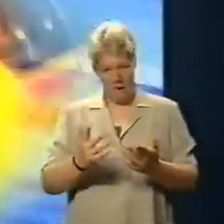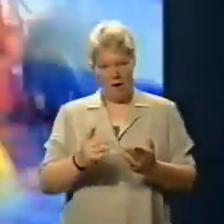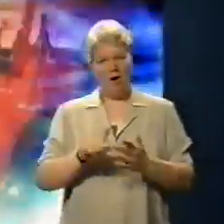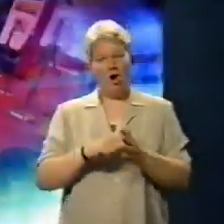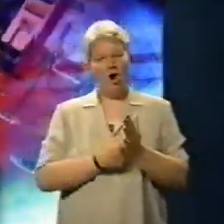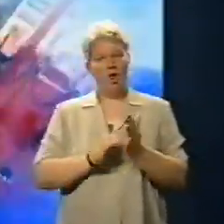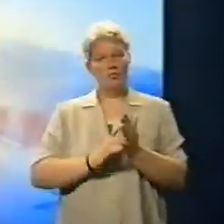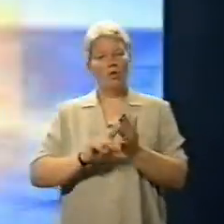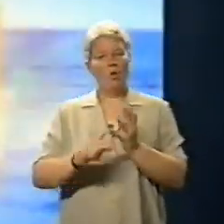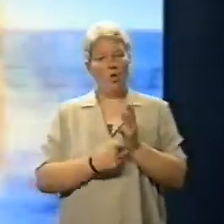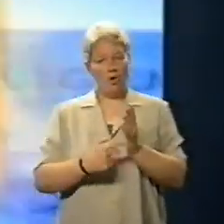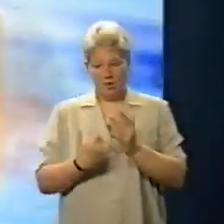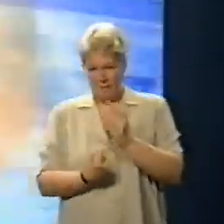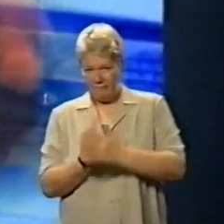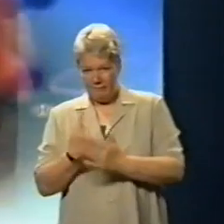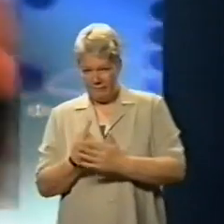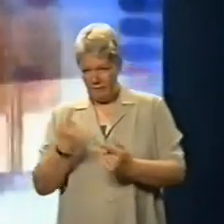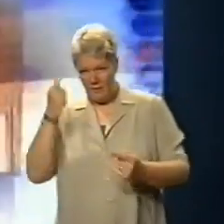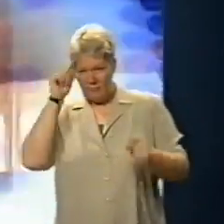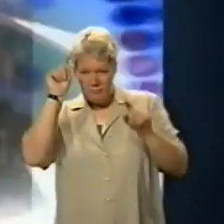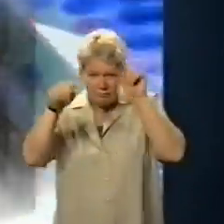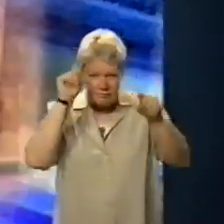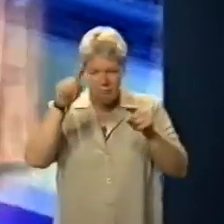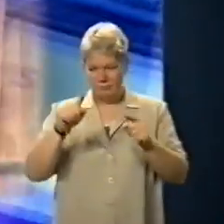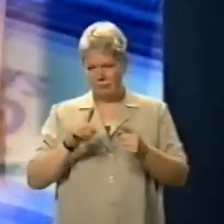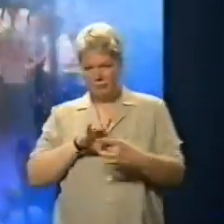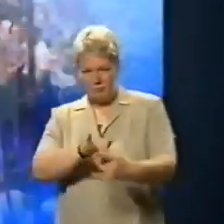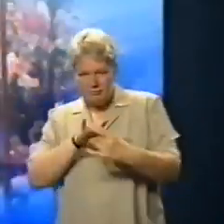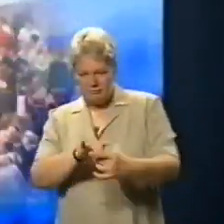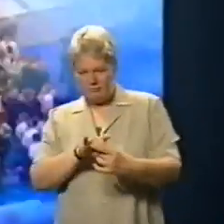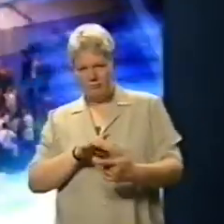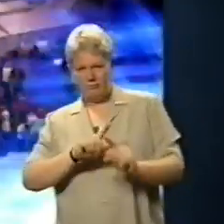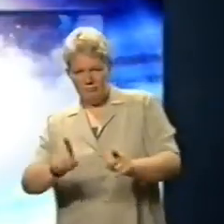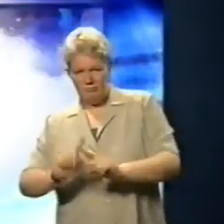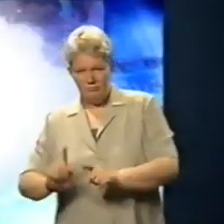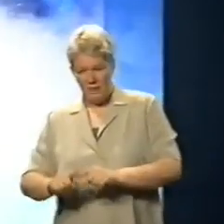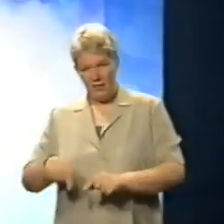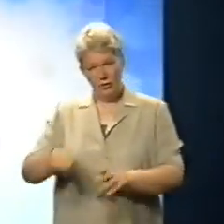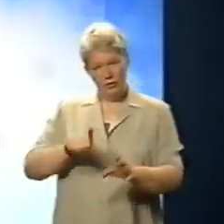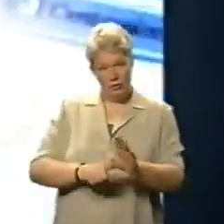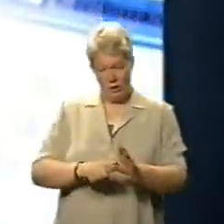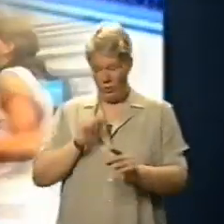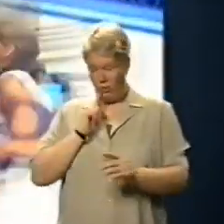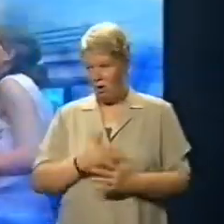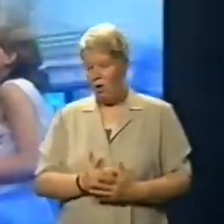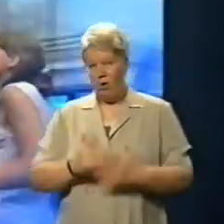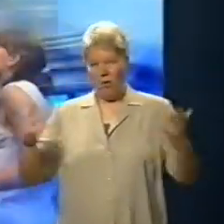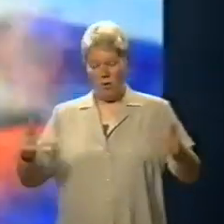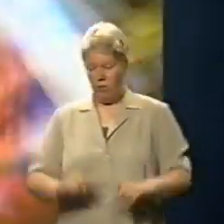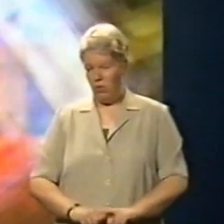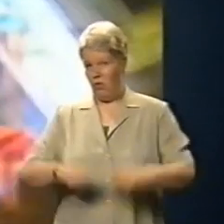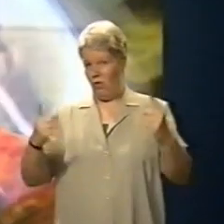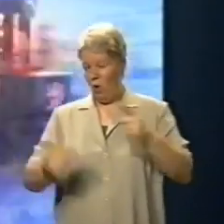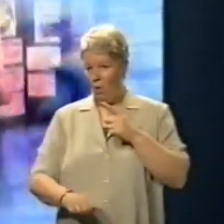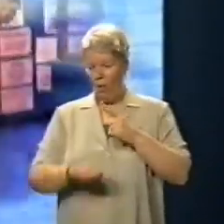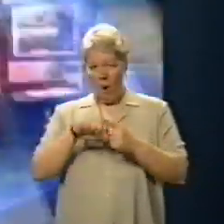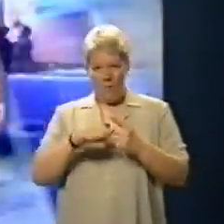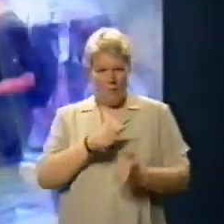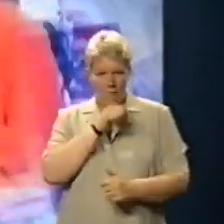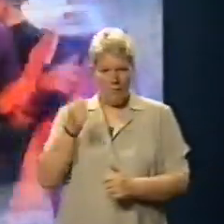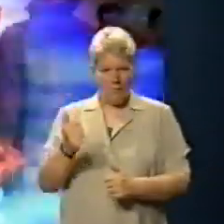Packed with the latest gadgets, inventions and interactive exhibits, this year's event will be the most spectacular ever and